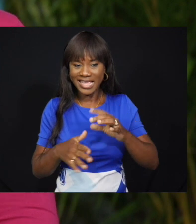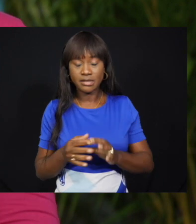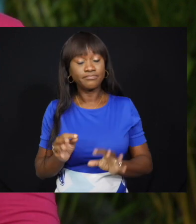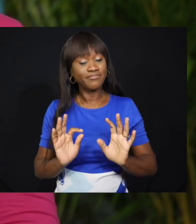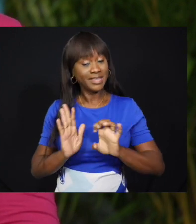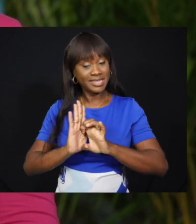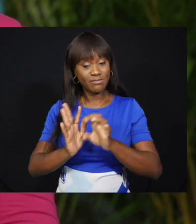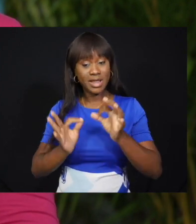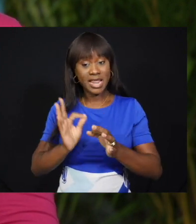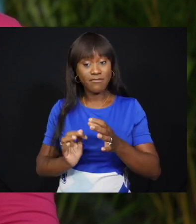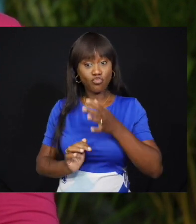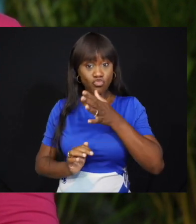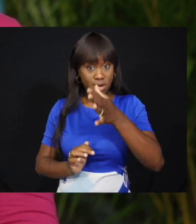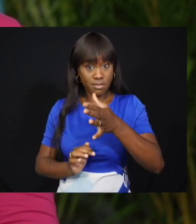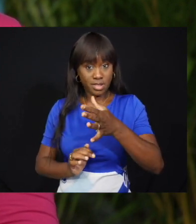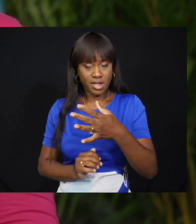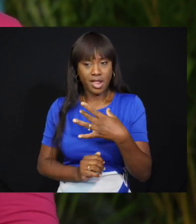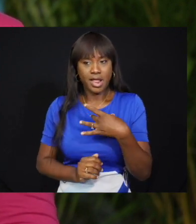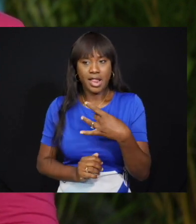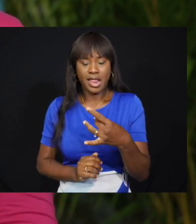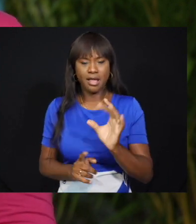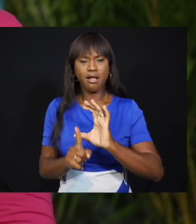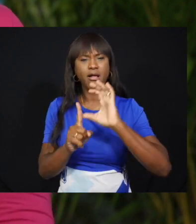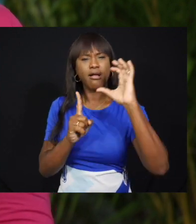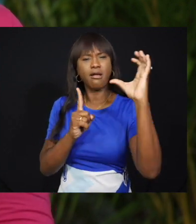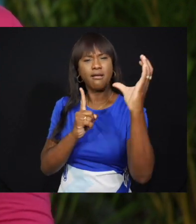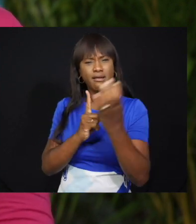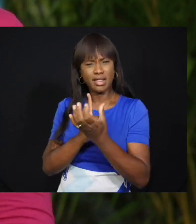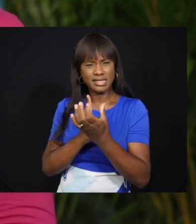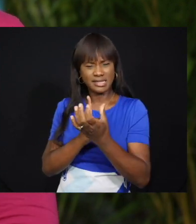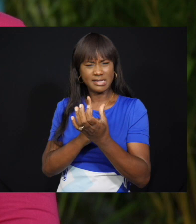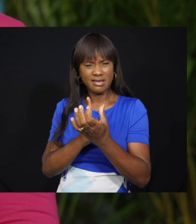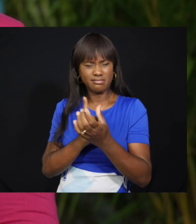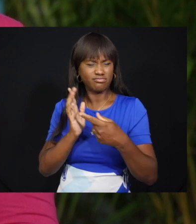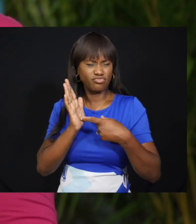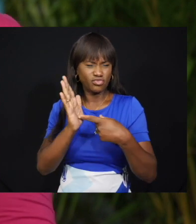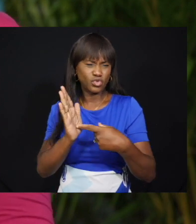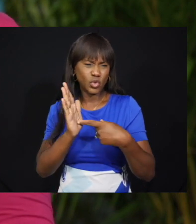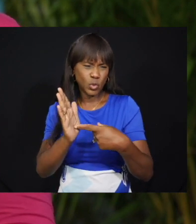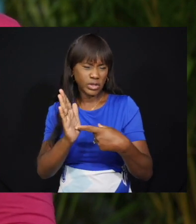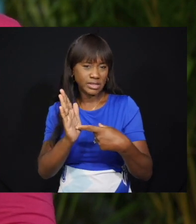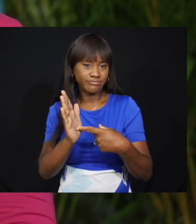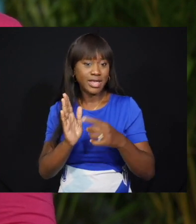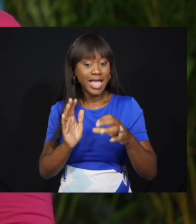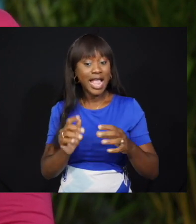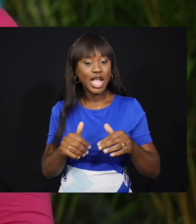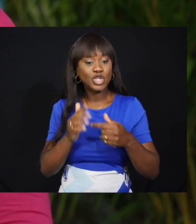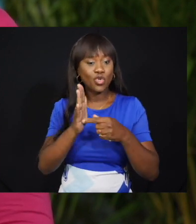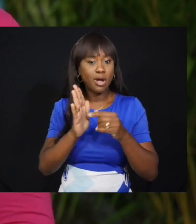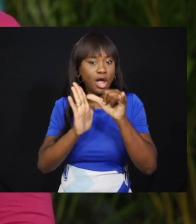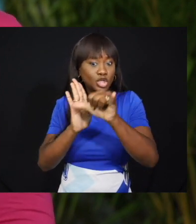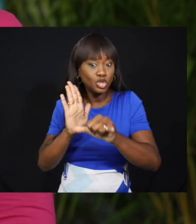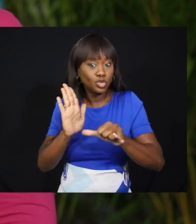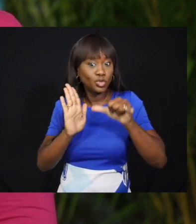If Granny likes cultural things, shows, you show her